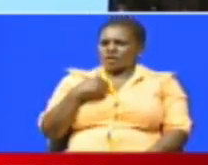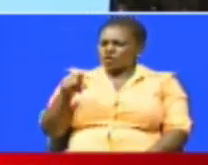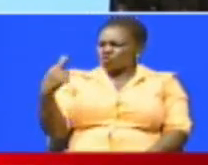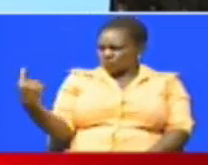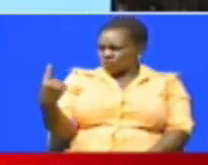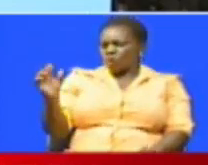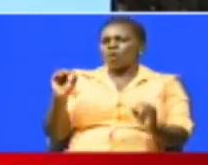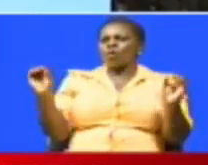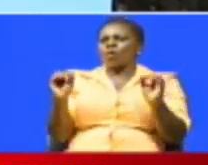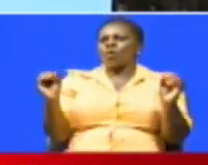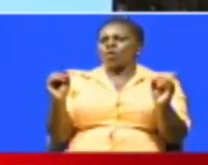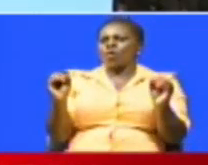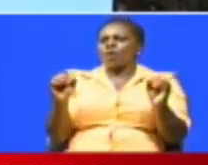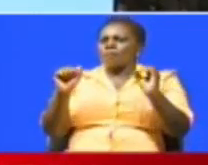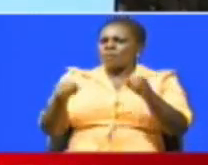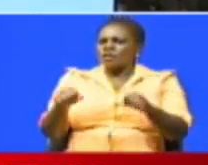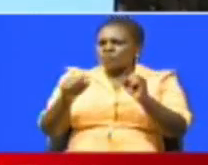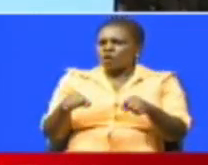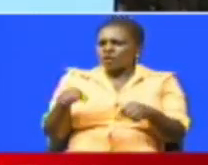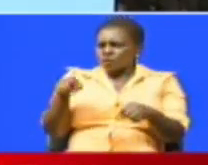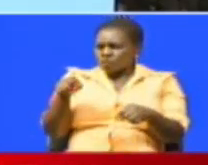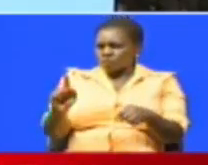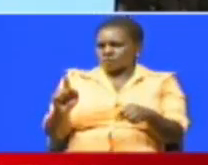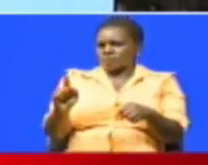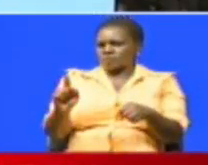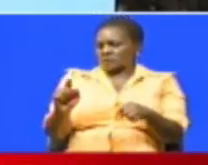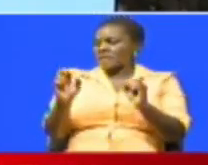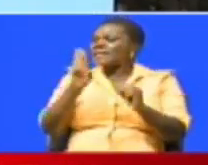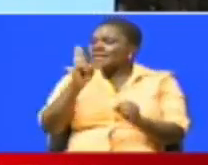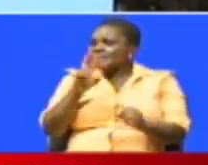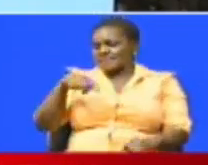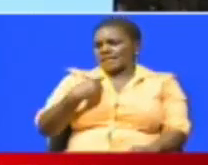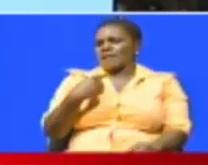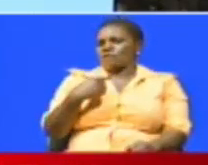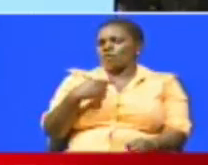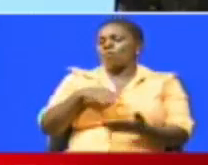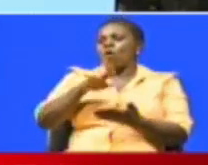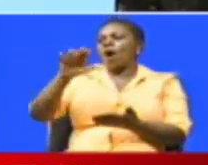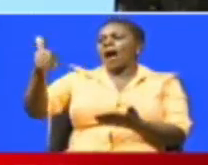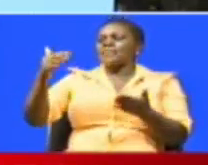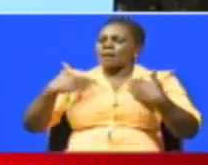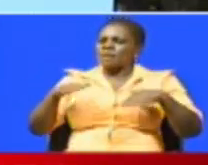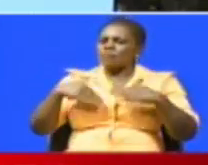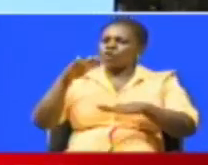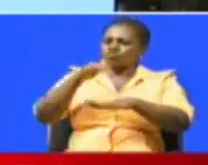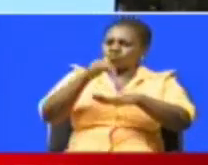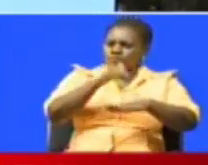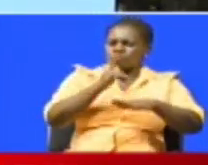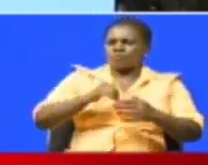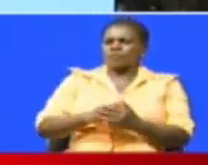in quarantine, where you might even be exposing many more other people to